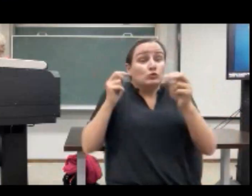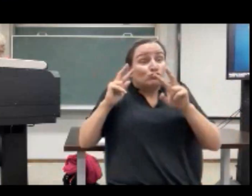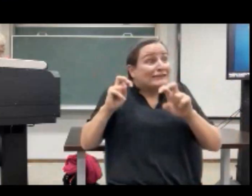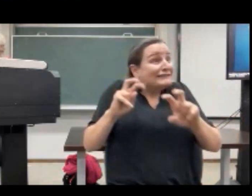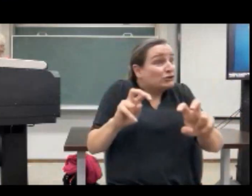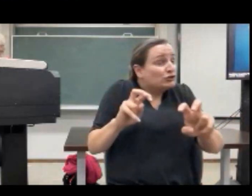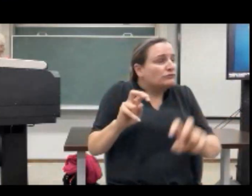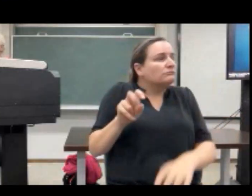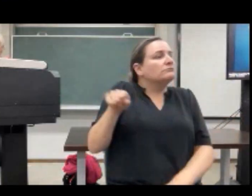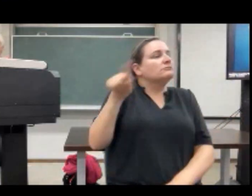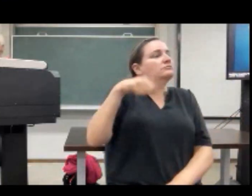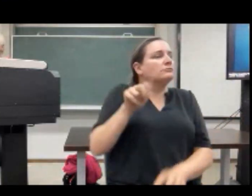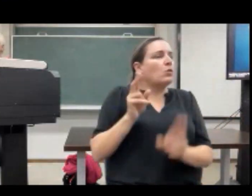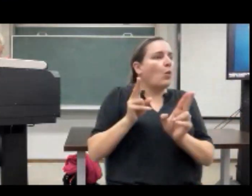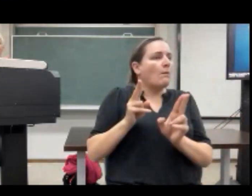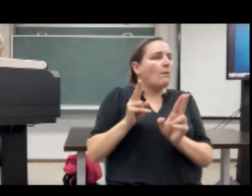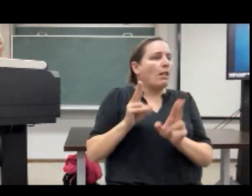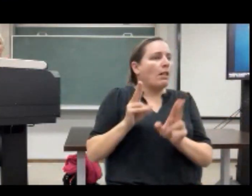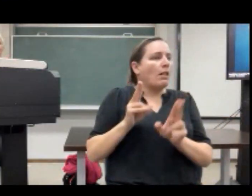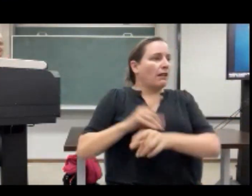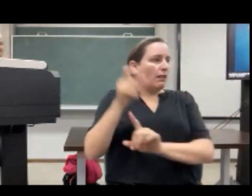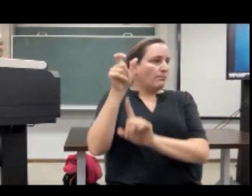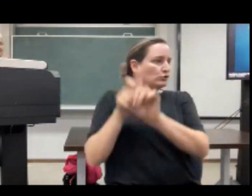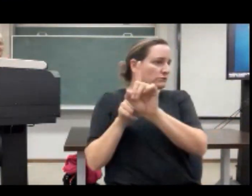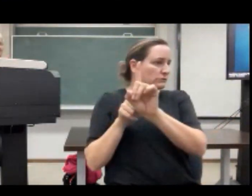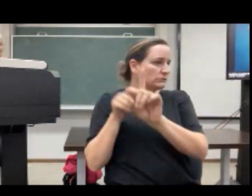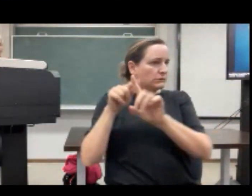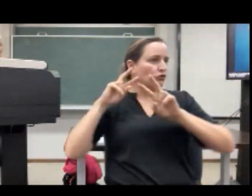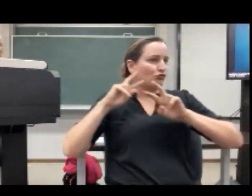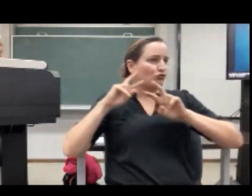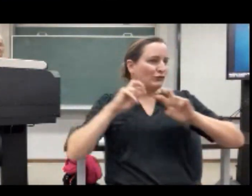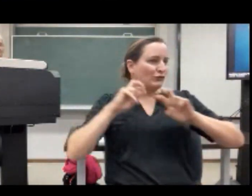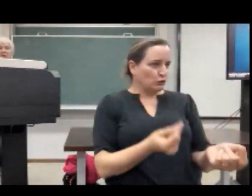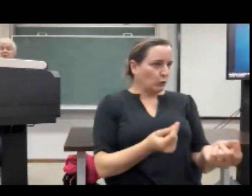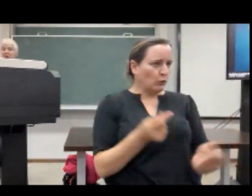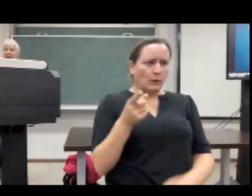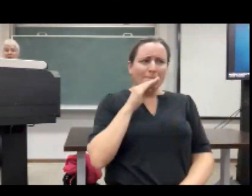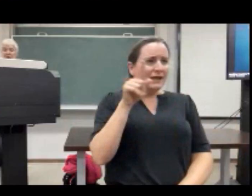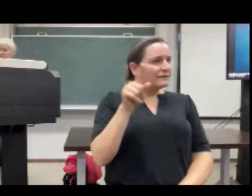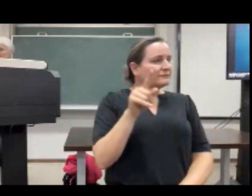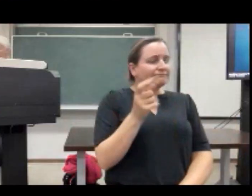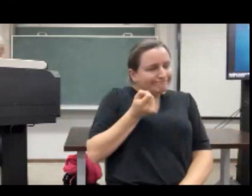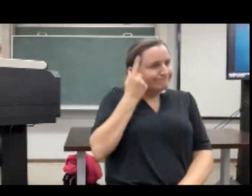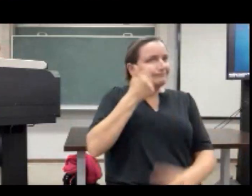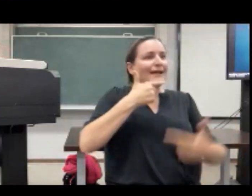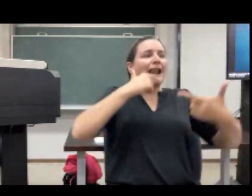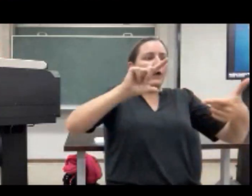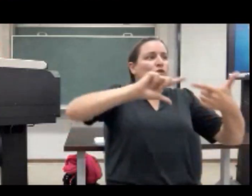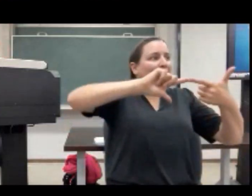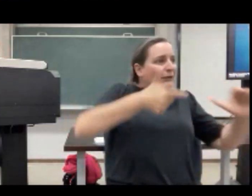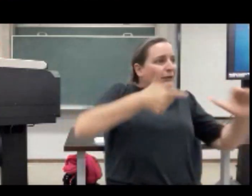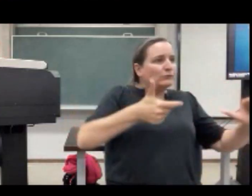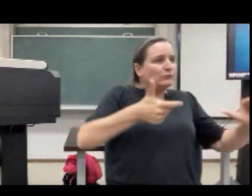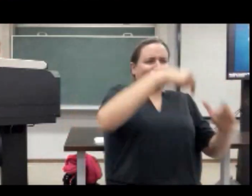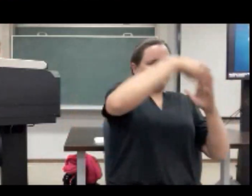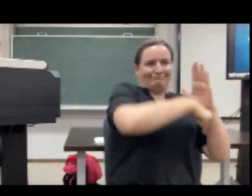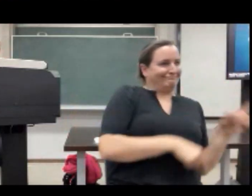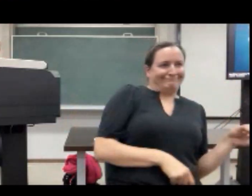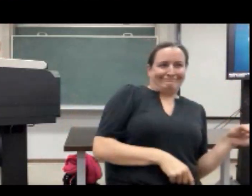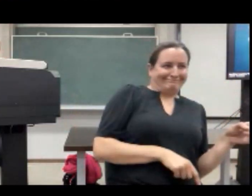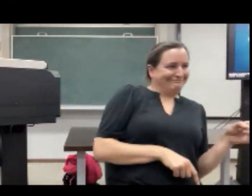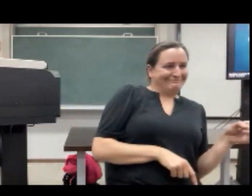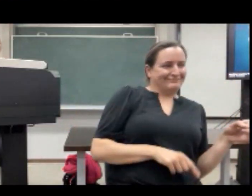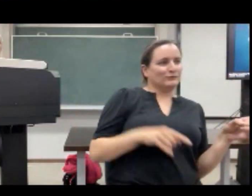people, so they're not linguists. The relationship between language and trauma is complex, and as I said, most medical